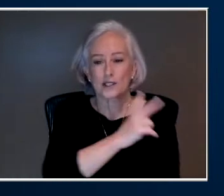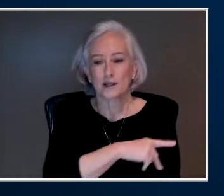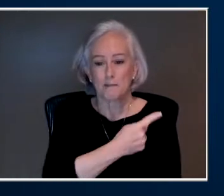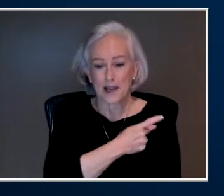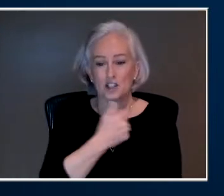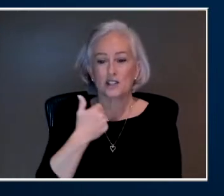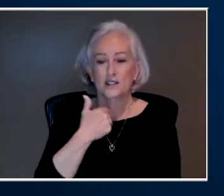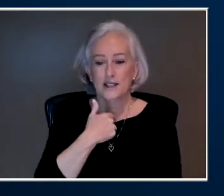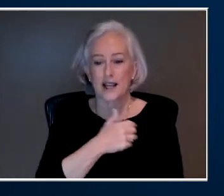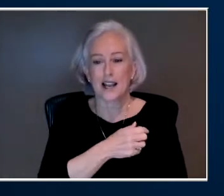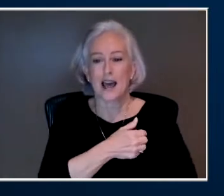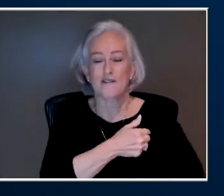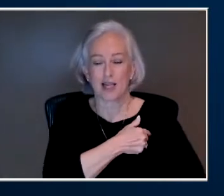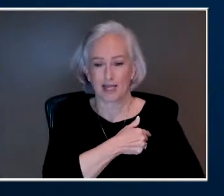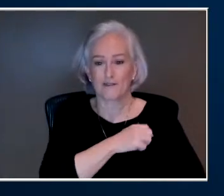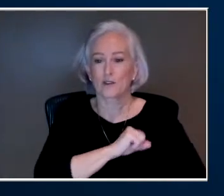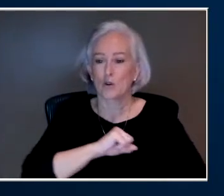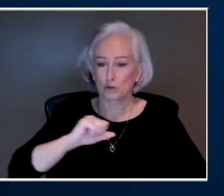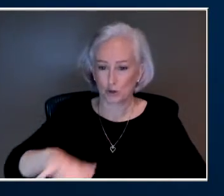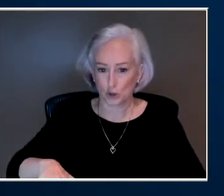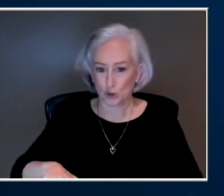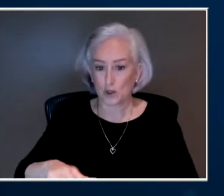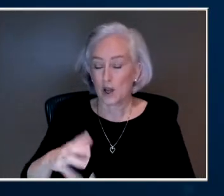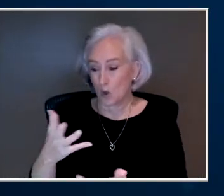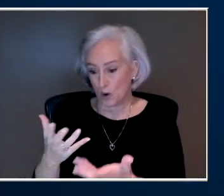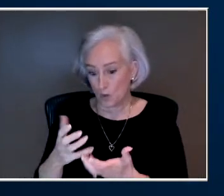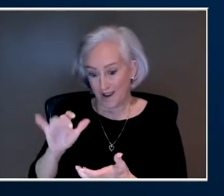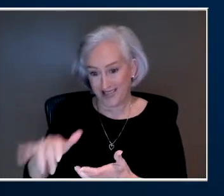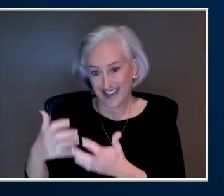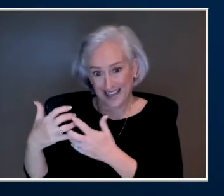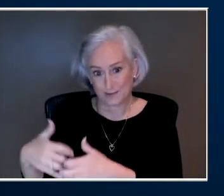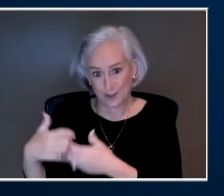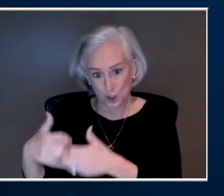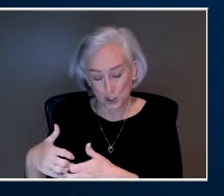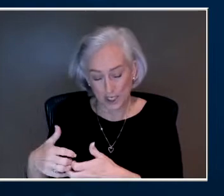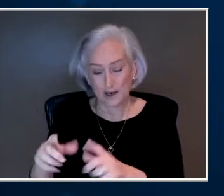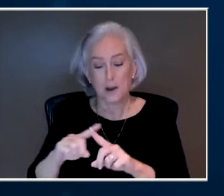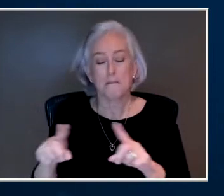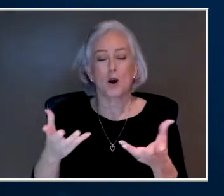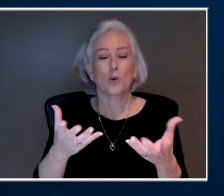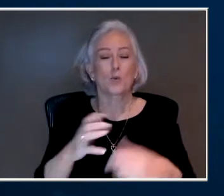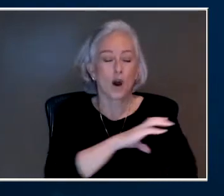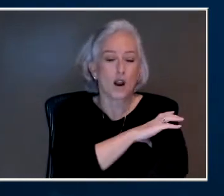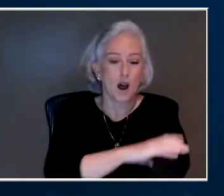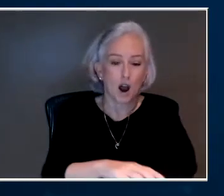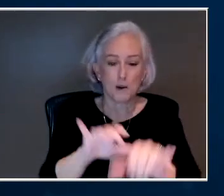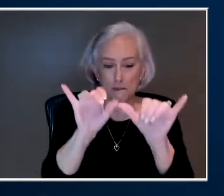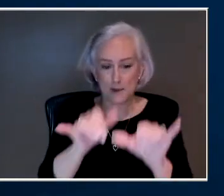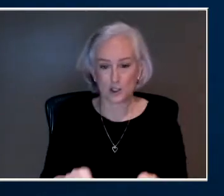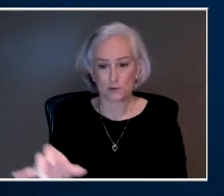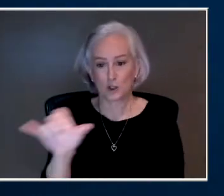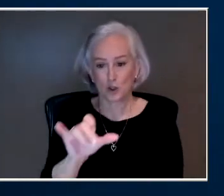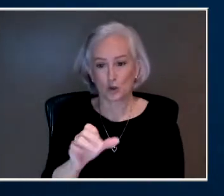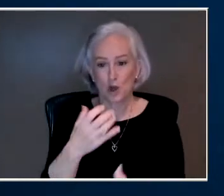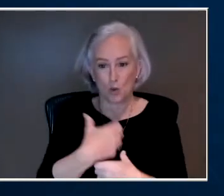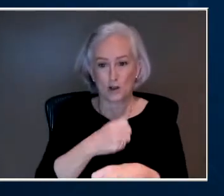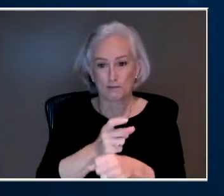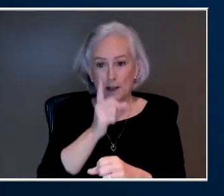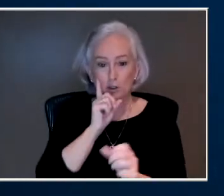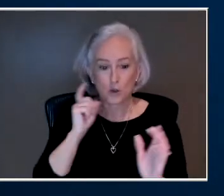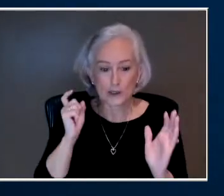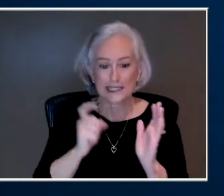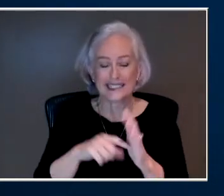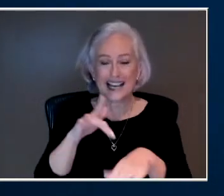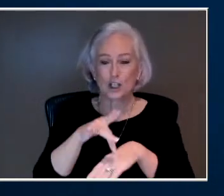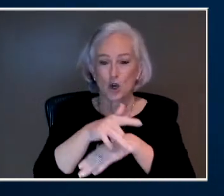want to have the SOZO machine, but we want to have arm measurements too, because we want to make sure that we're truly detecting it early so that we can intervene